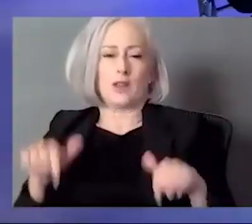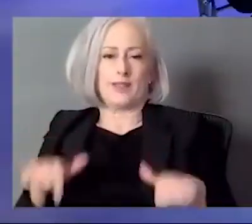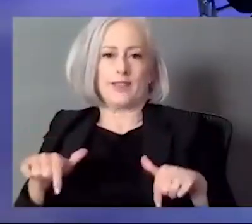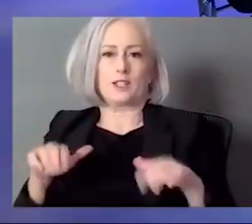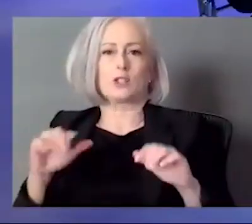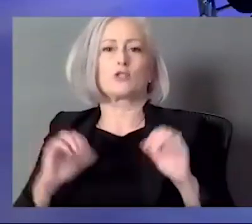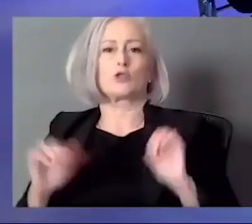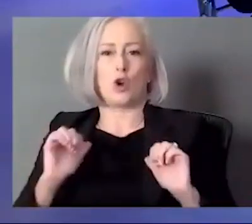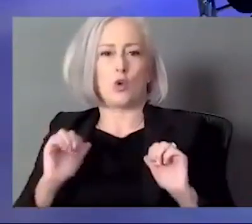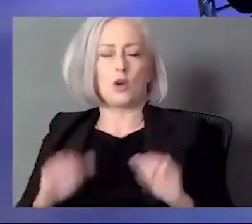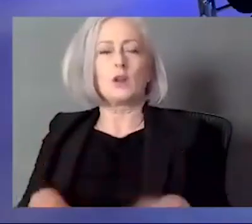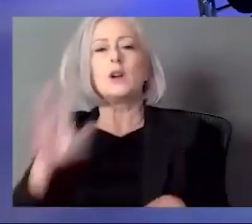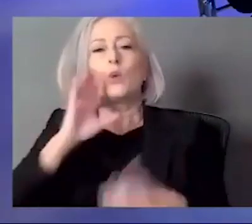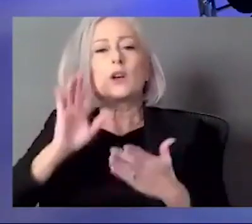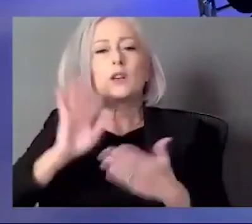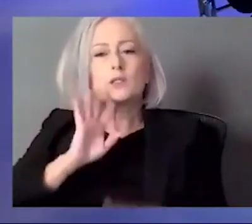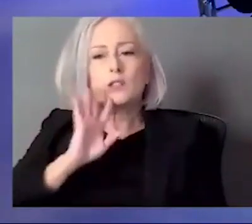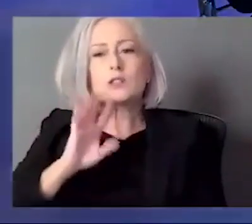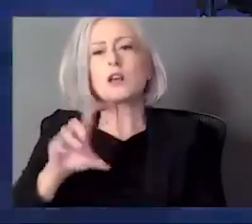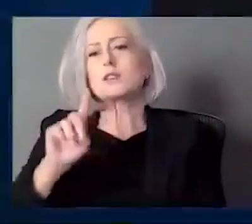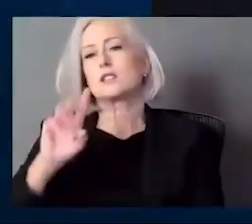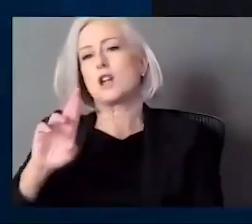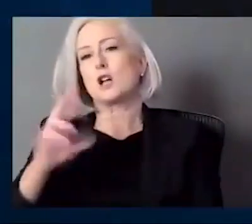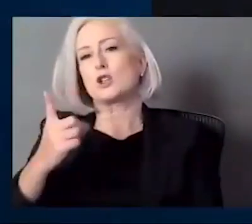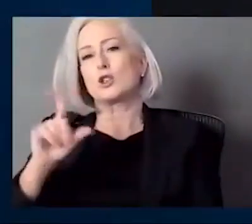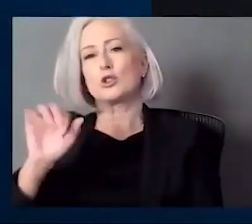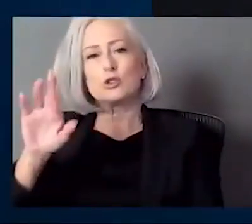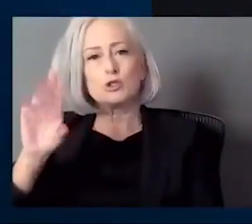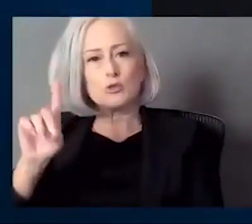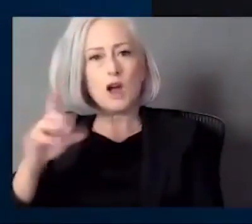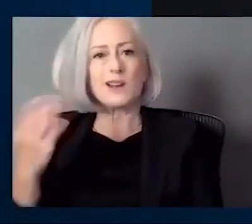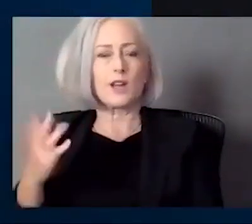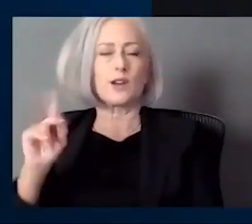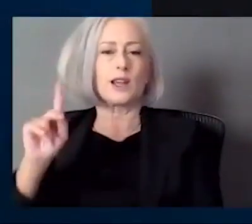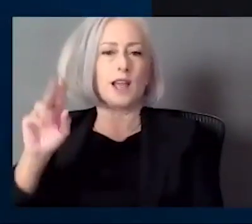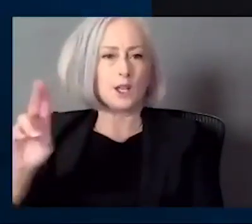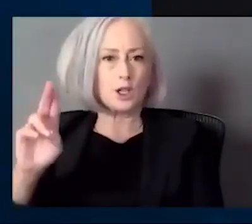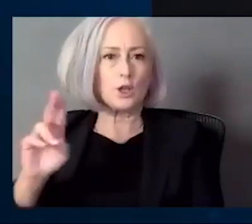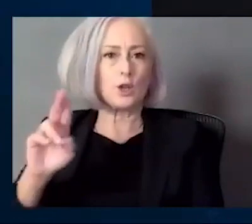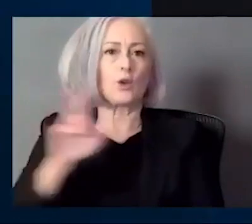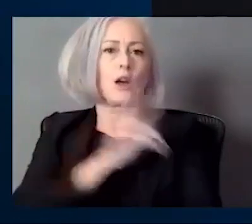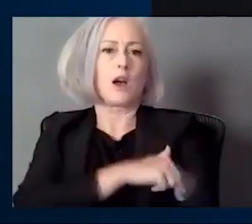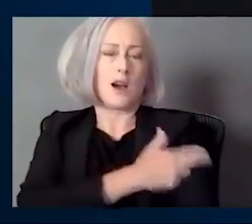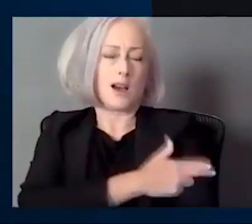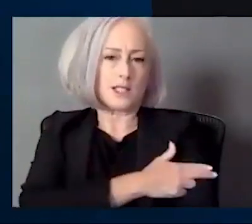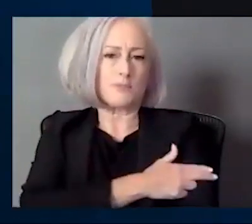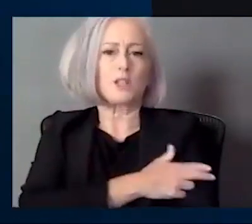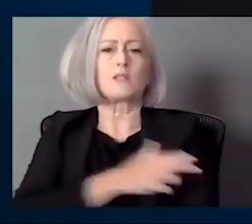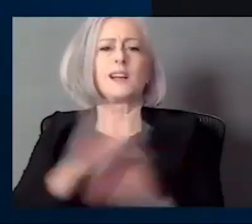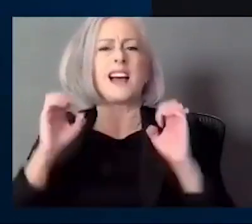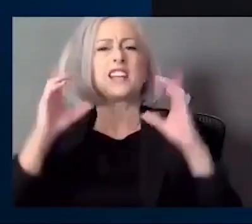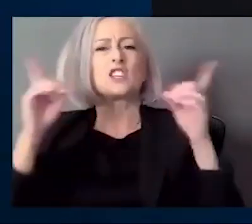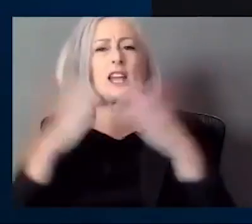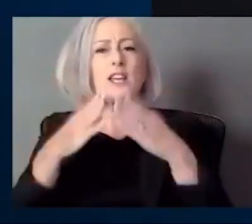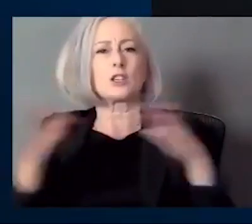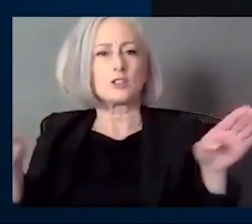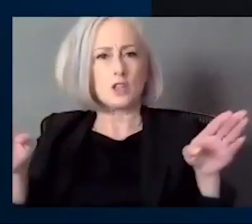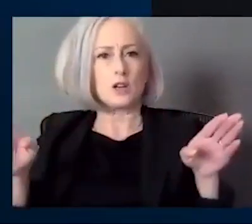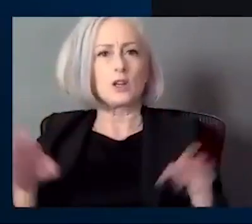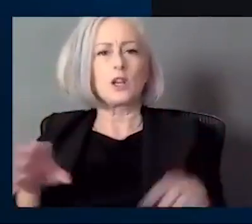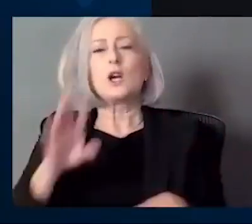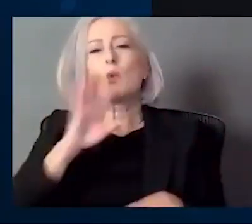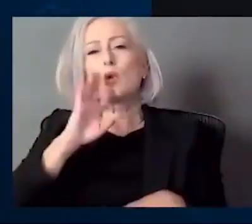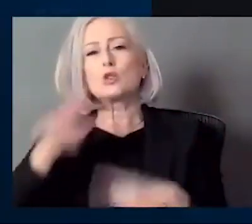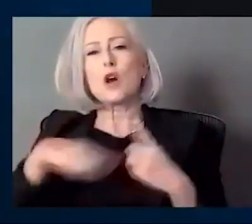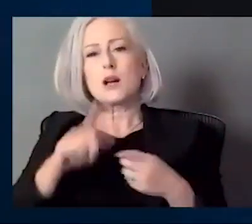about things here at the University of Kansas and challenges for the university and for education in general. We're going to have a big program about AIDS because, you know, we've talked a lot